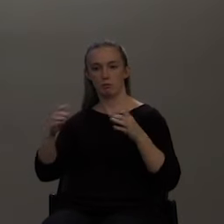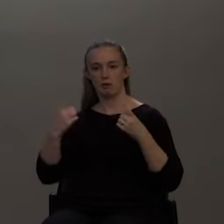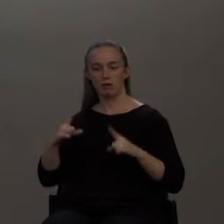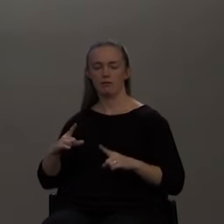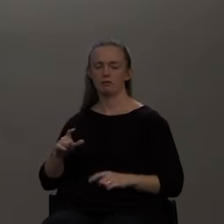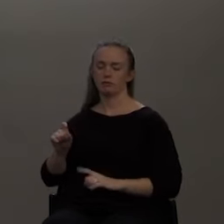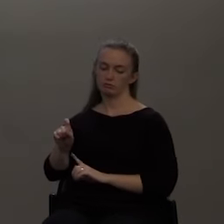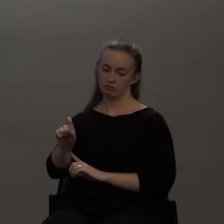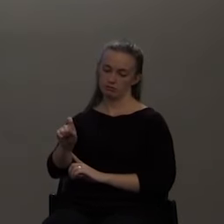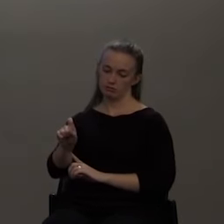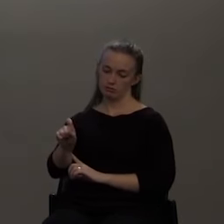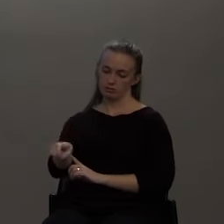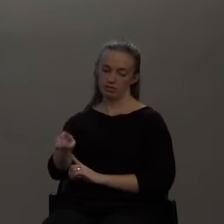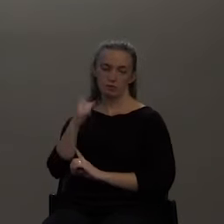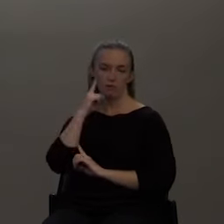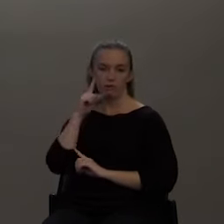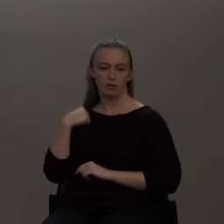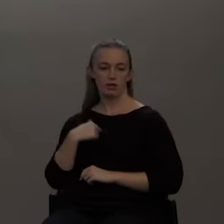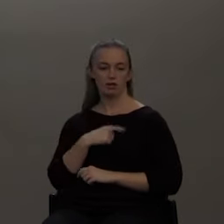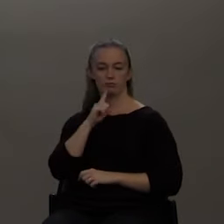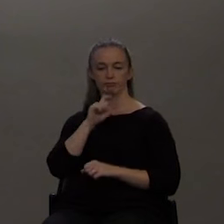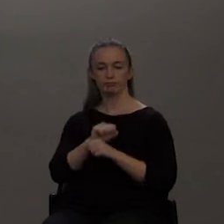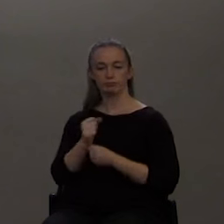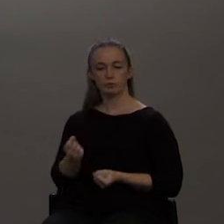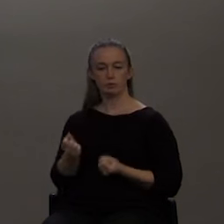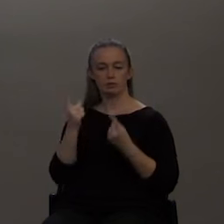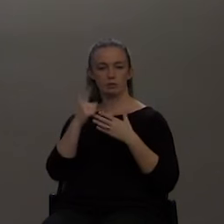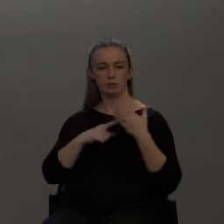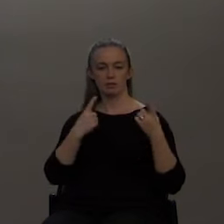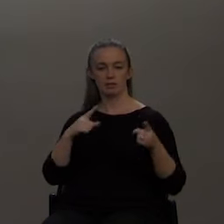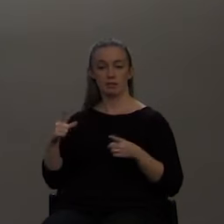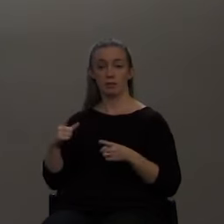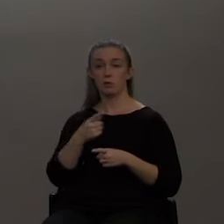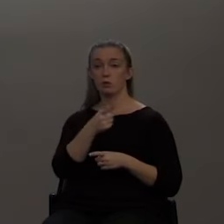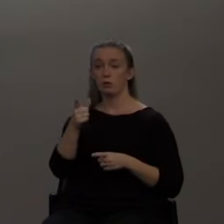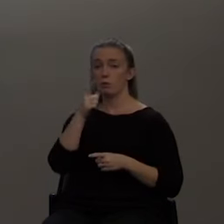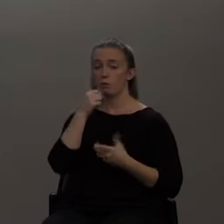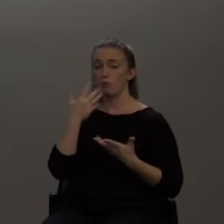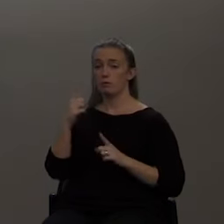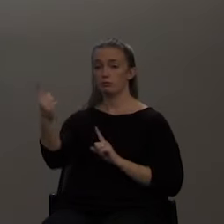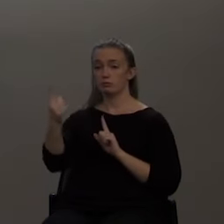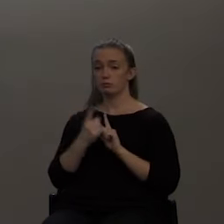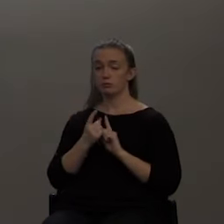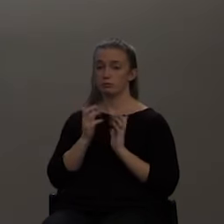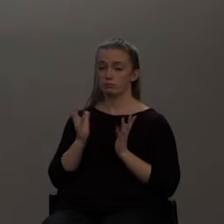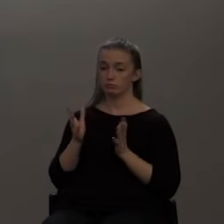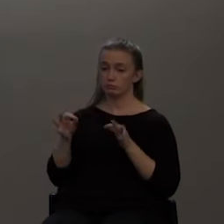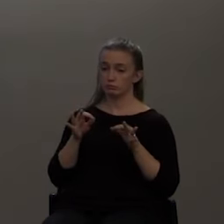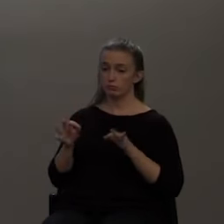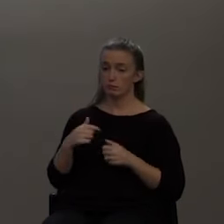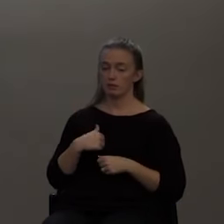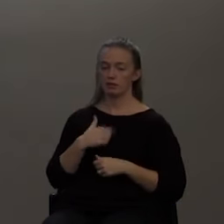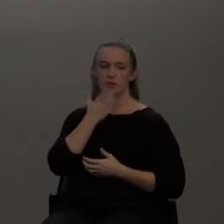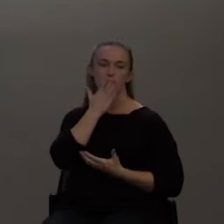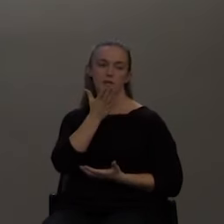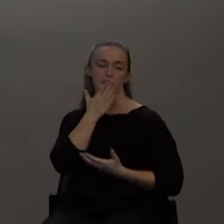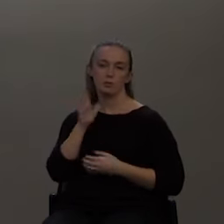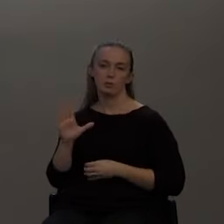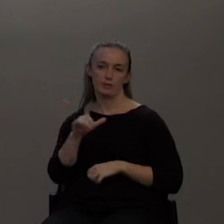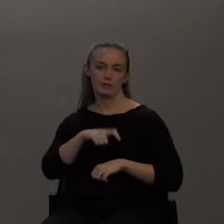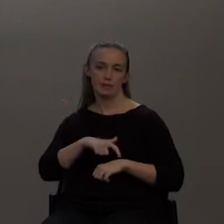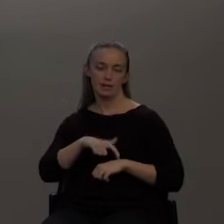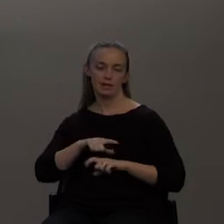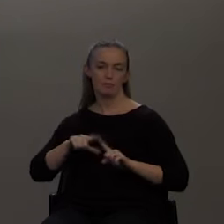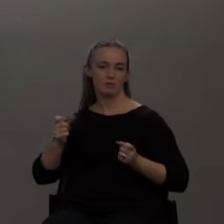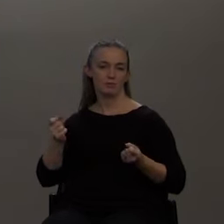what's going on here in the community. And so for those of you who we've already sat down and spoke with, we thank you for your time. However, understand that